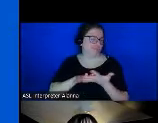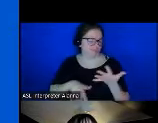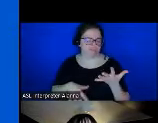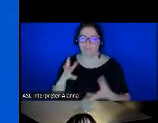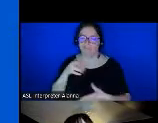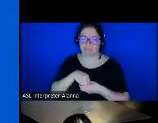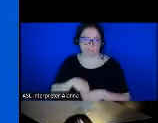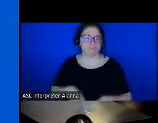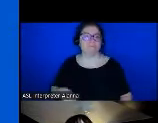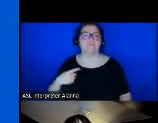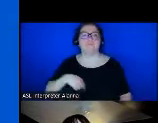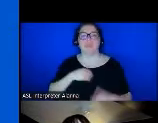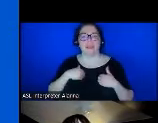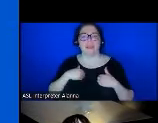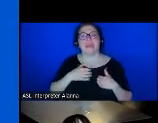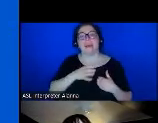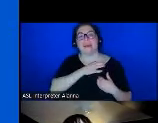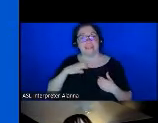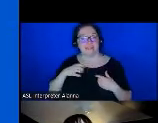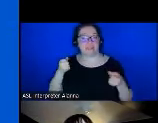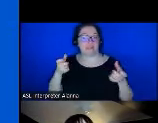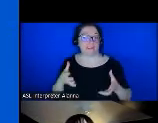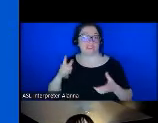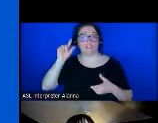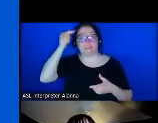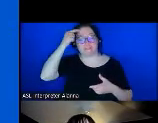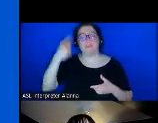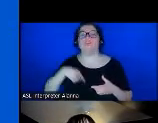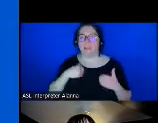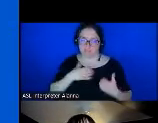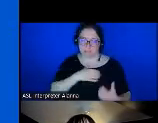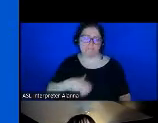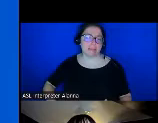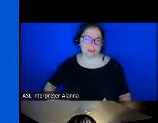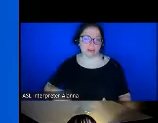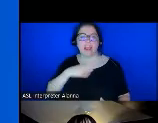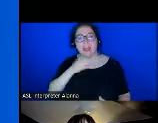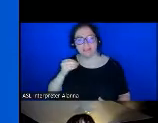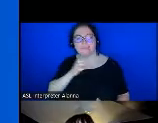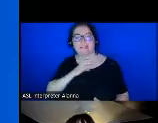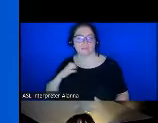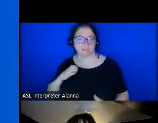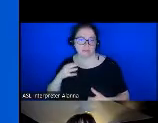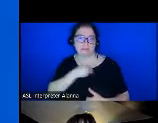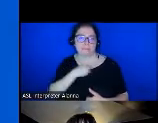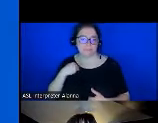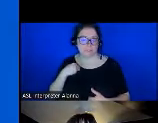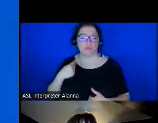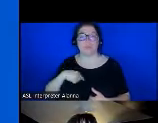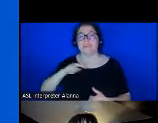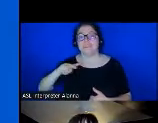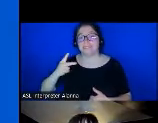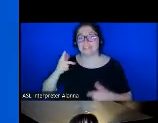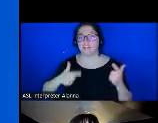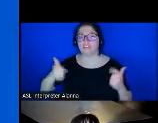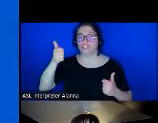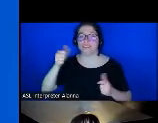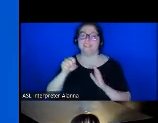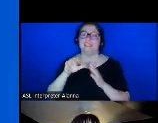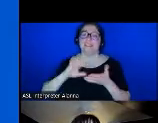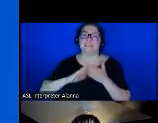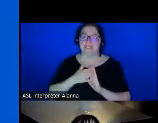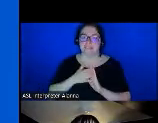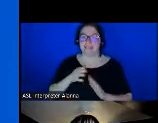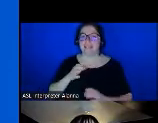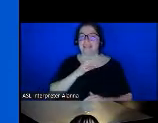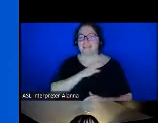are council manager form of government so we have a mayor and 10 council members we are the second largest city council in the state of Maryland